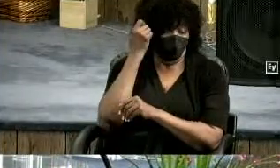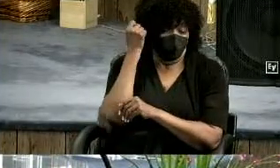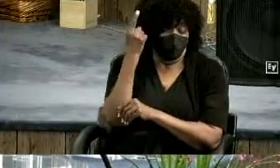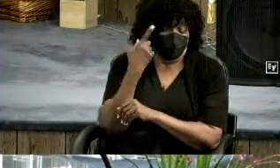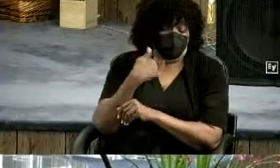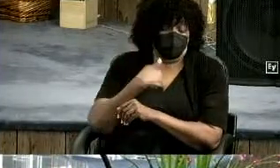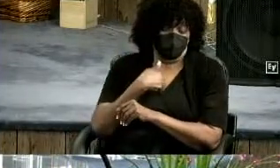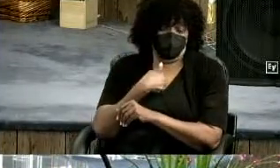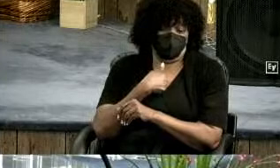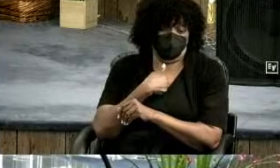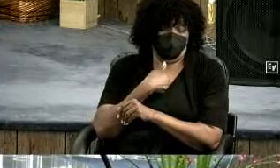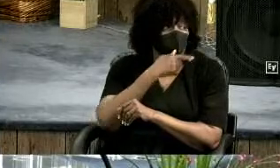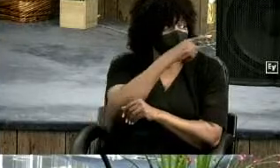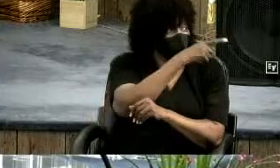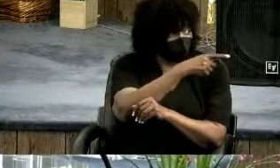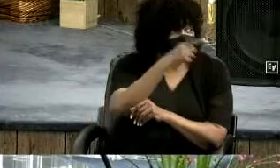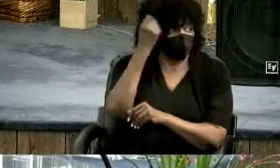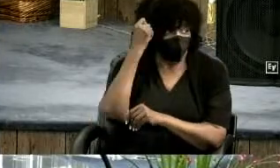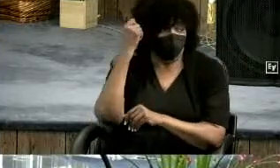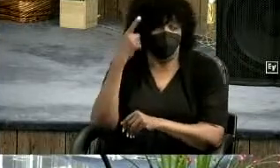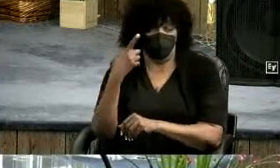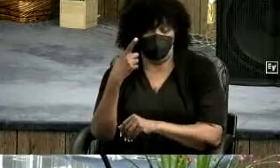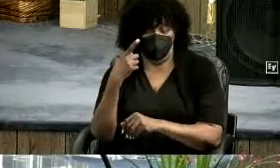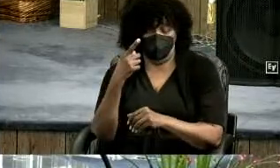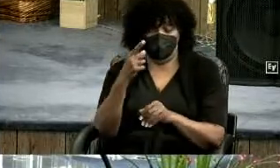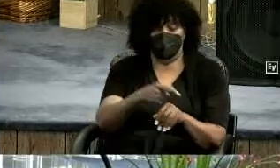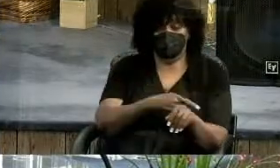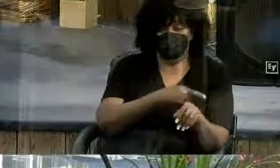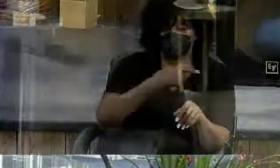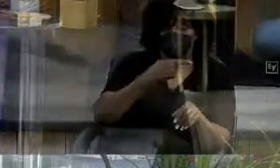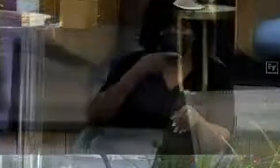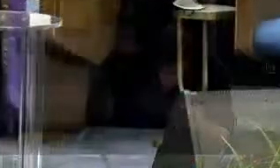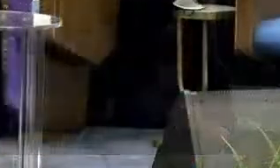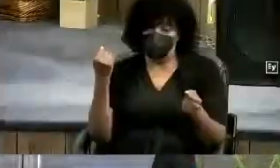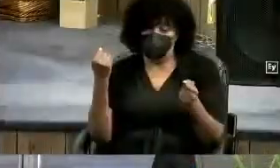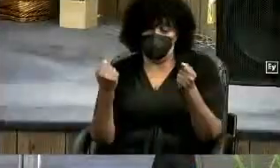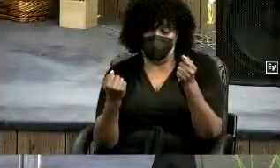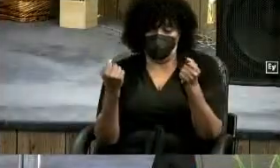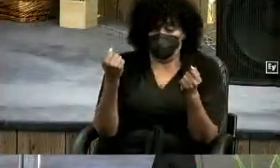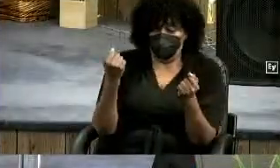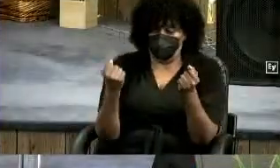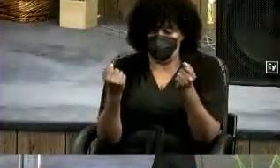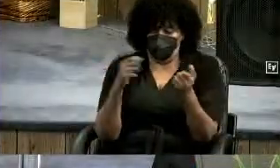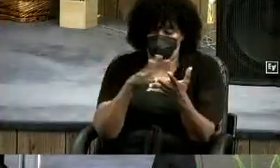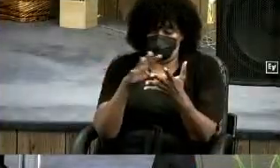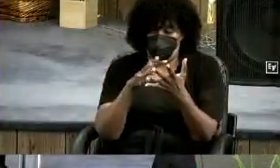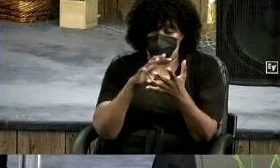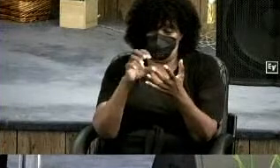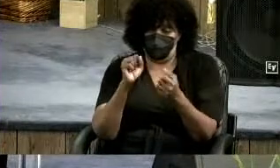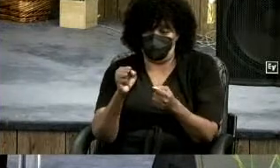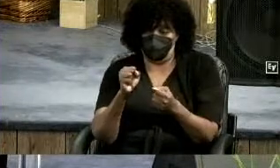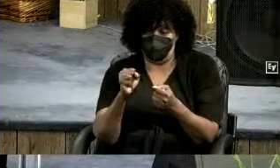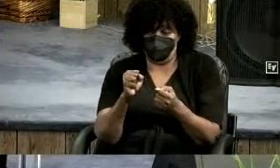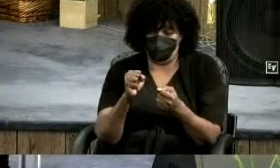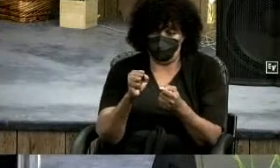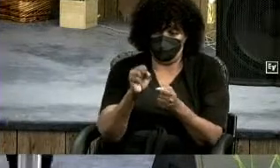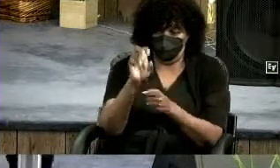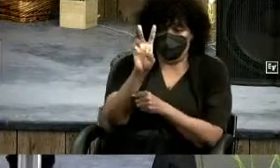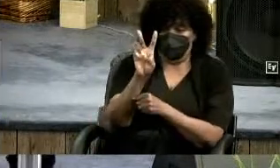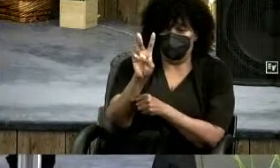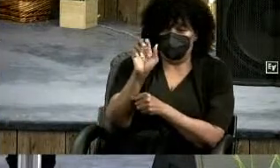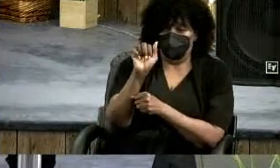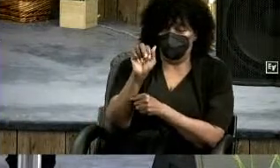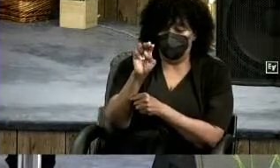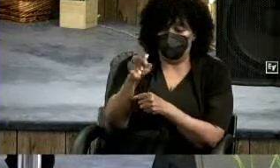saying. Sister Hood understand. It wasn't long ago that we was driving in a raggedy van where we had to tape the window up to keep the wind from blowing